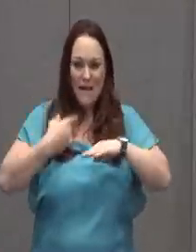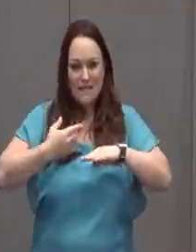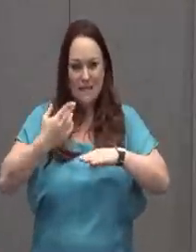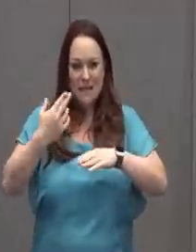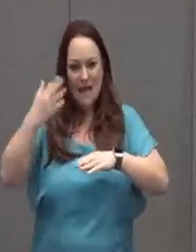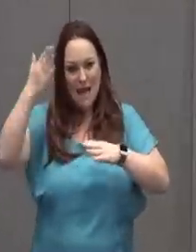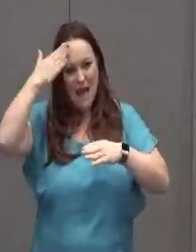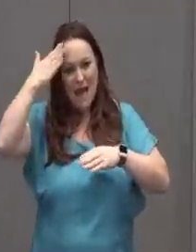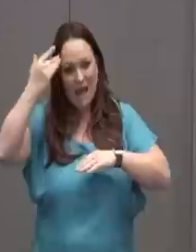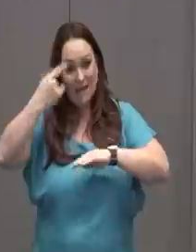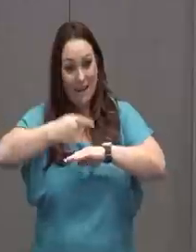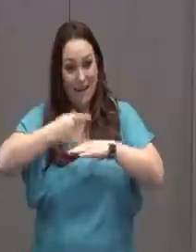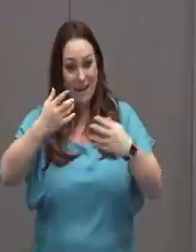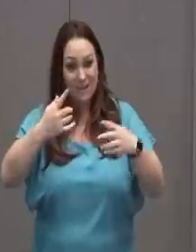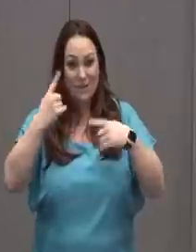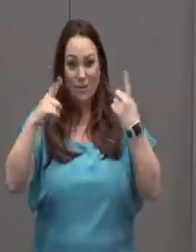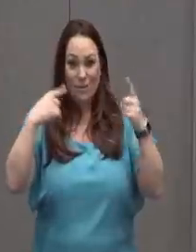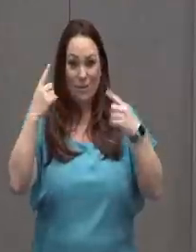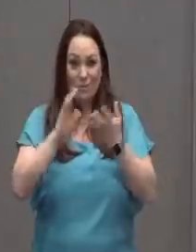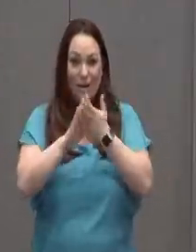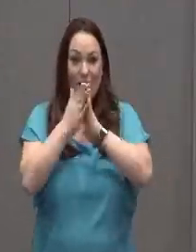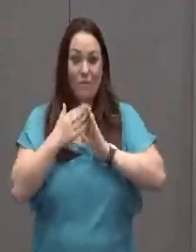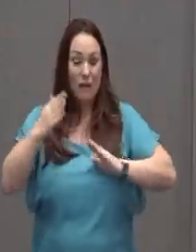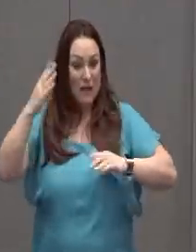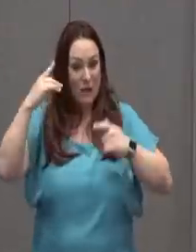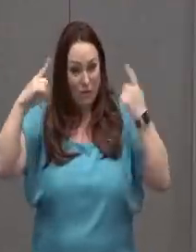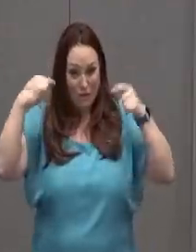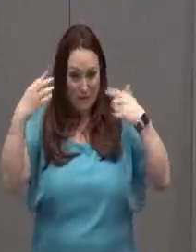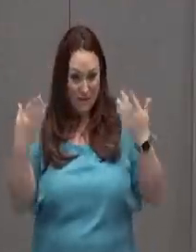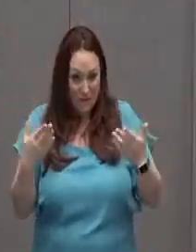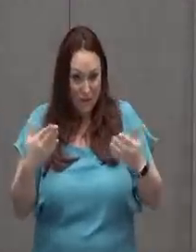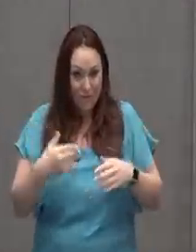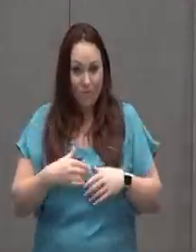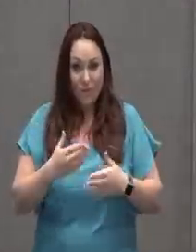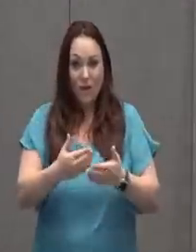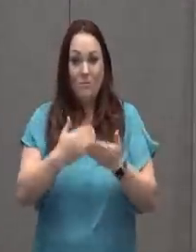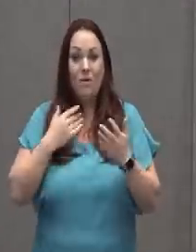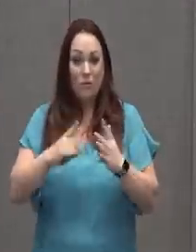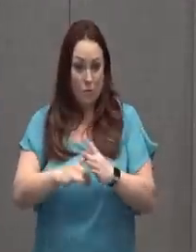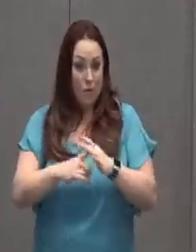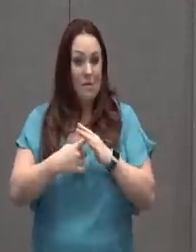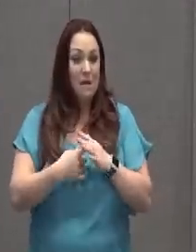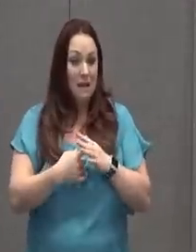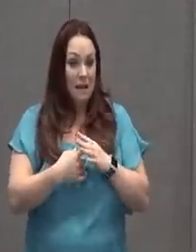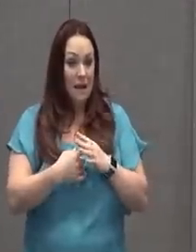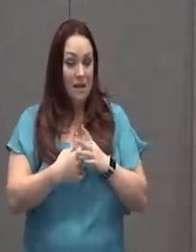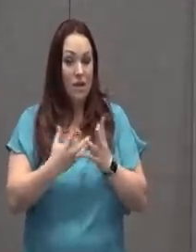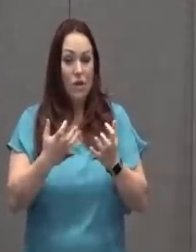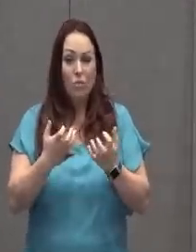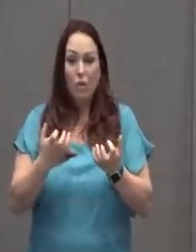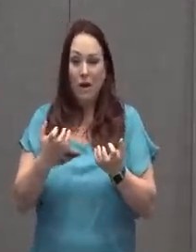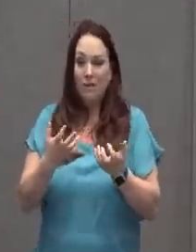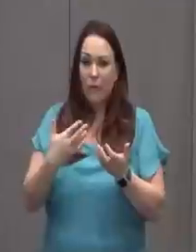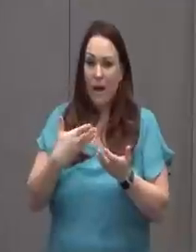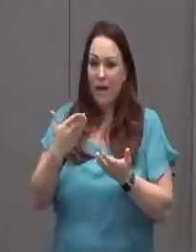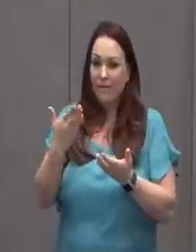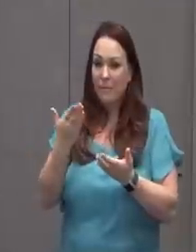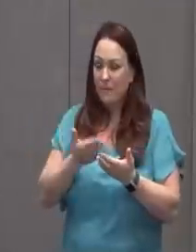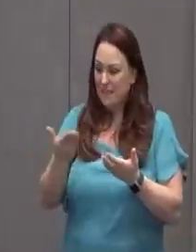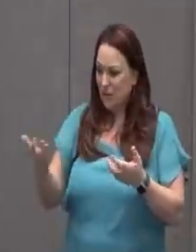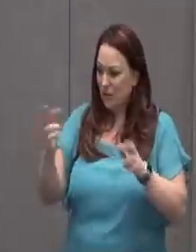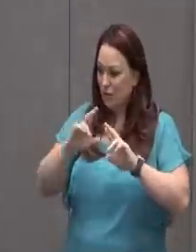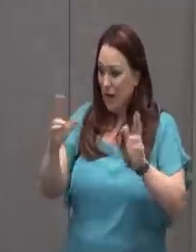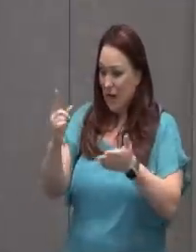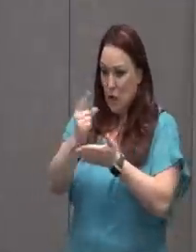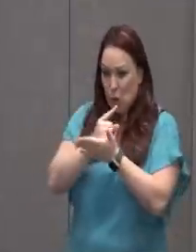with this over here. Before we begin, you might want to get some materials ready. Anything around the house. You're going to need glue. You're